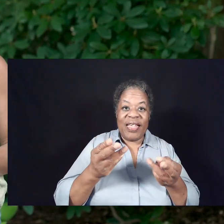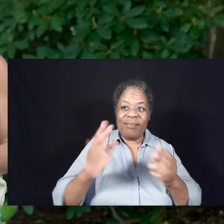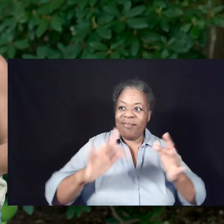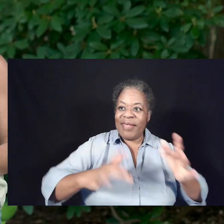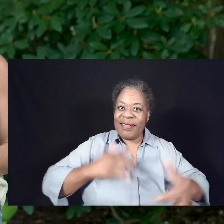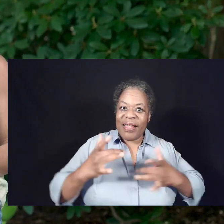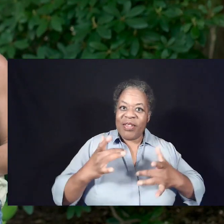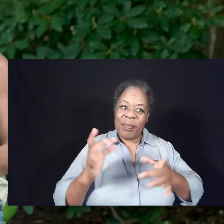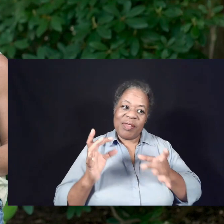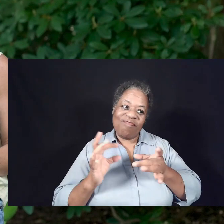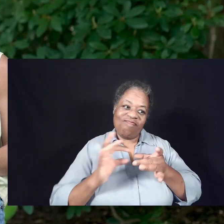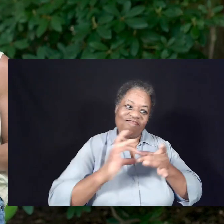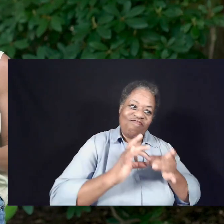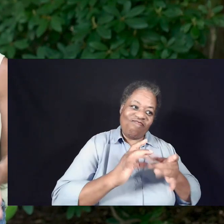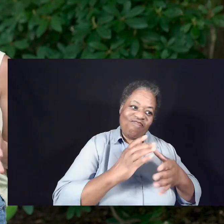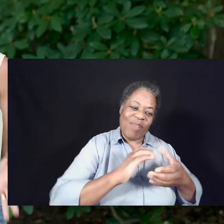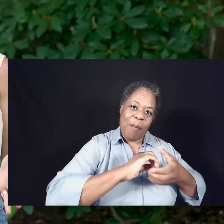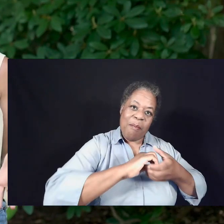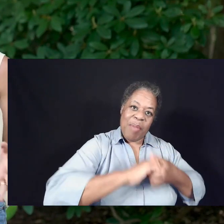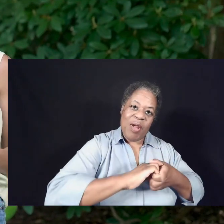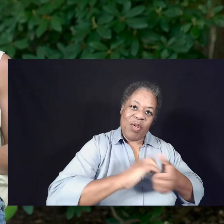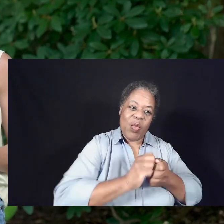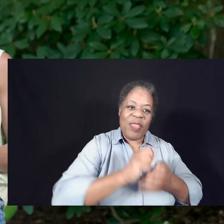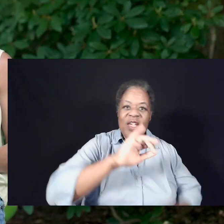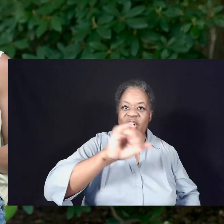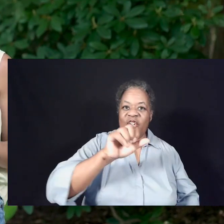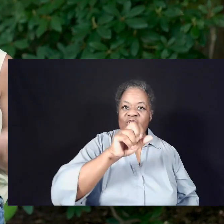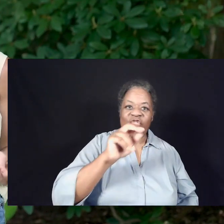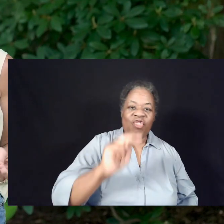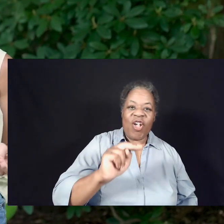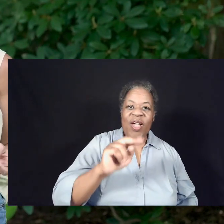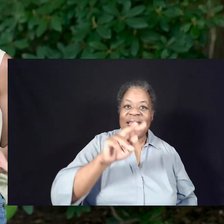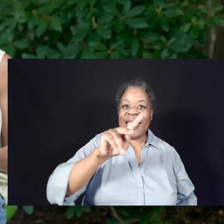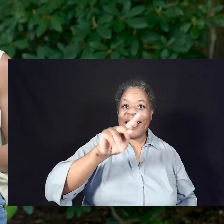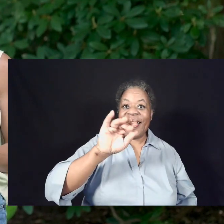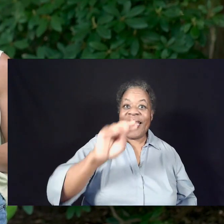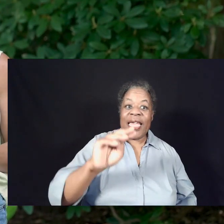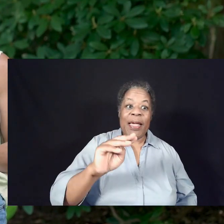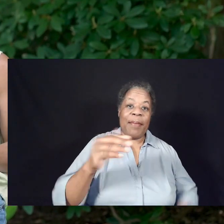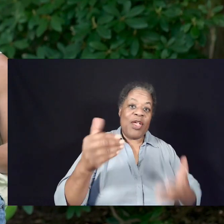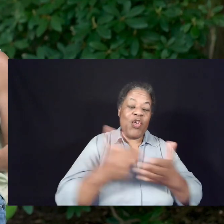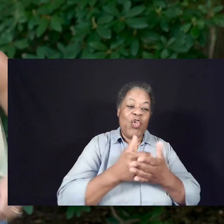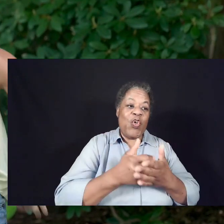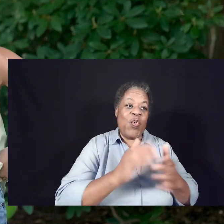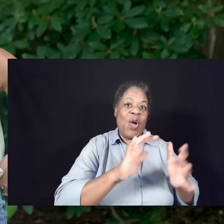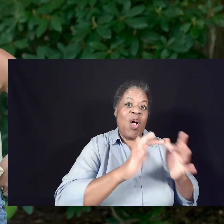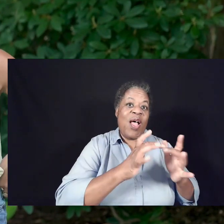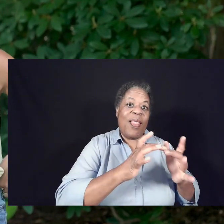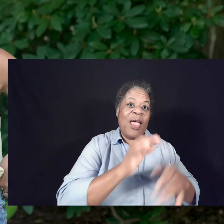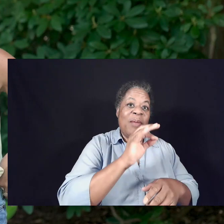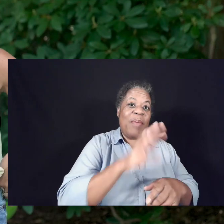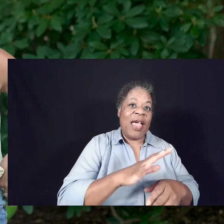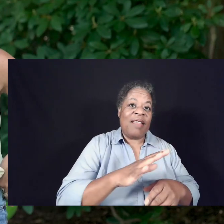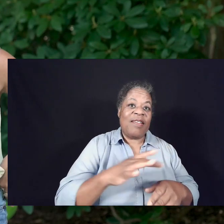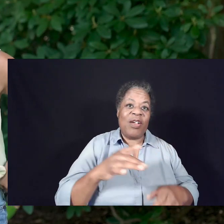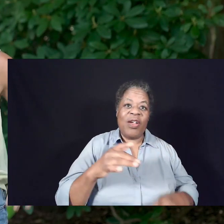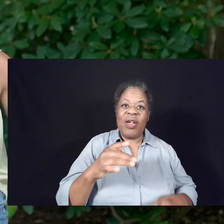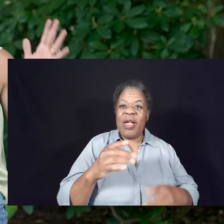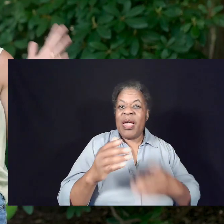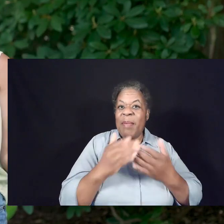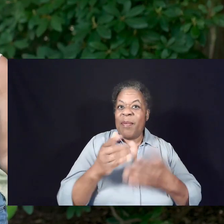with our new online campus pastor, John Kim. And for those of you who may have been wondering, is Leah still around? Is Leah